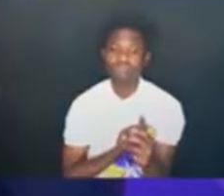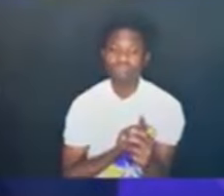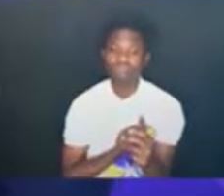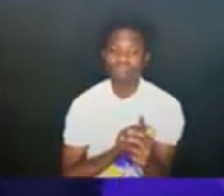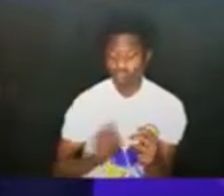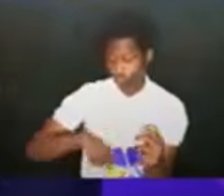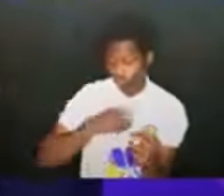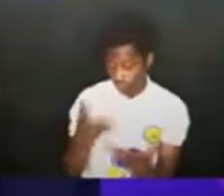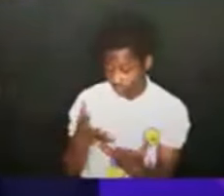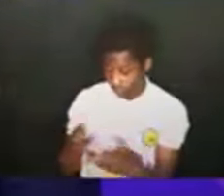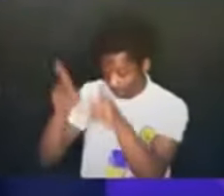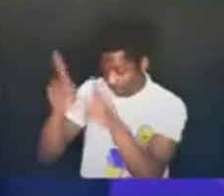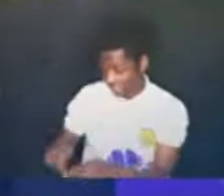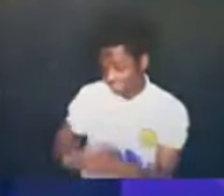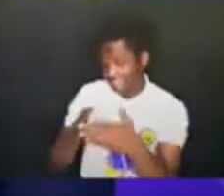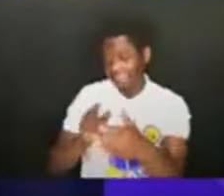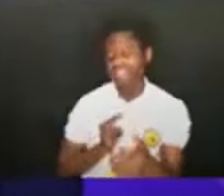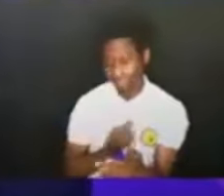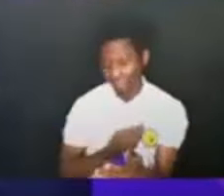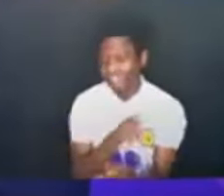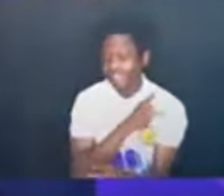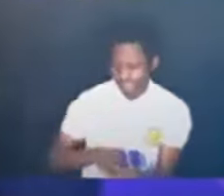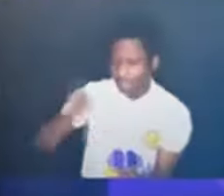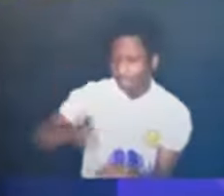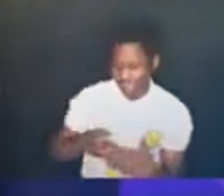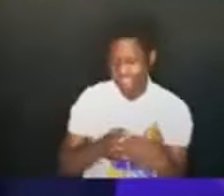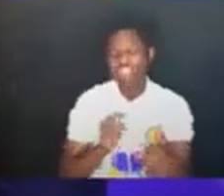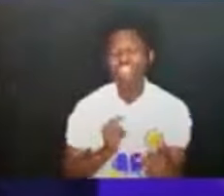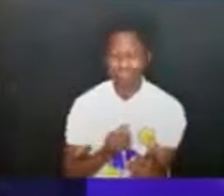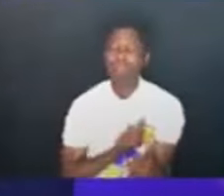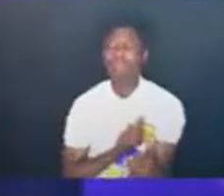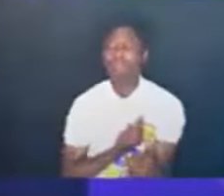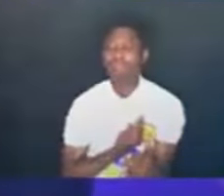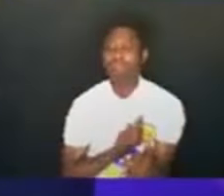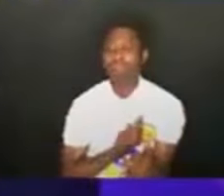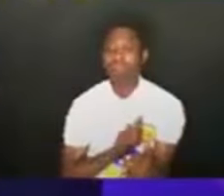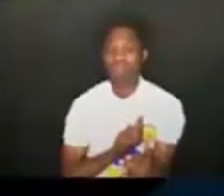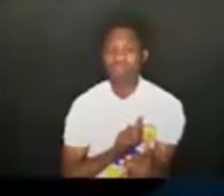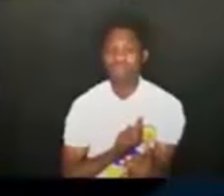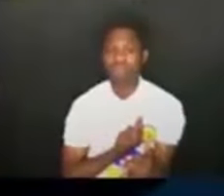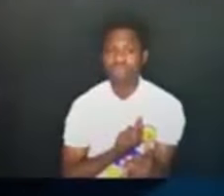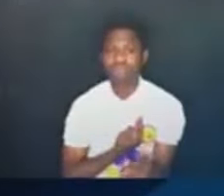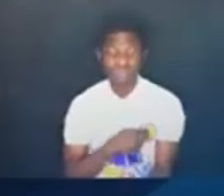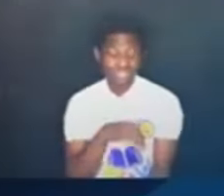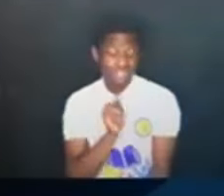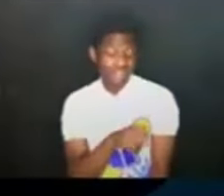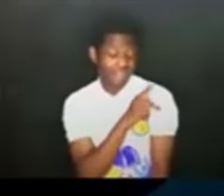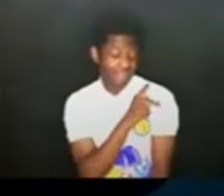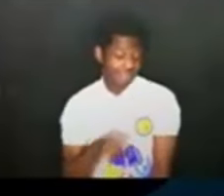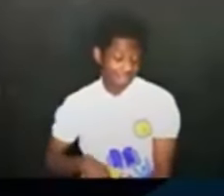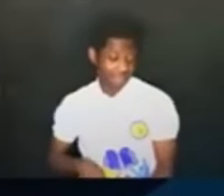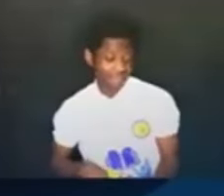want someone to lead us. E pobi obedi yen anim. A king to lead us. Ohini obedi anim. This king will fight